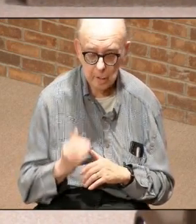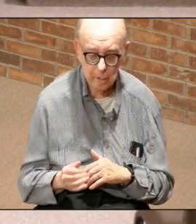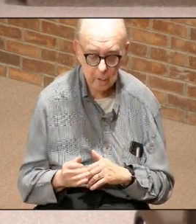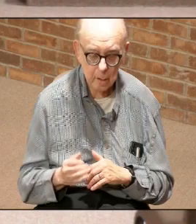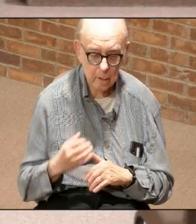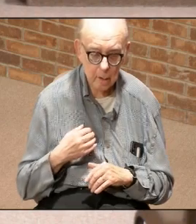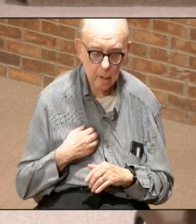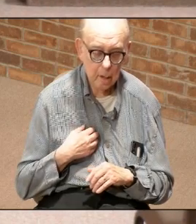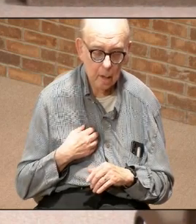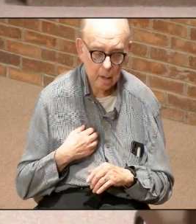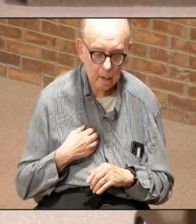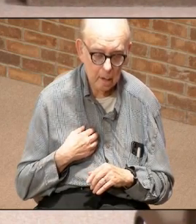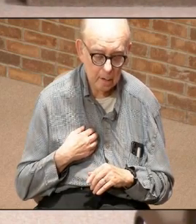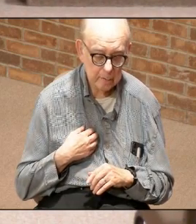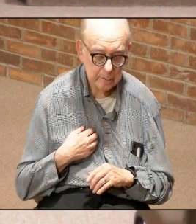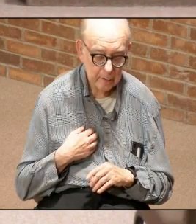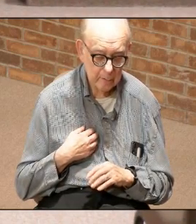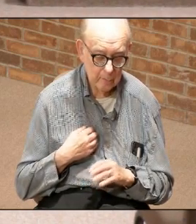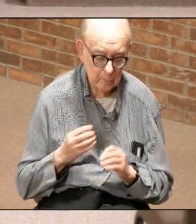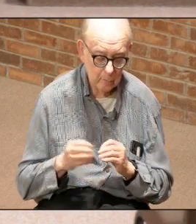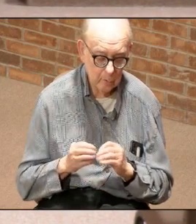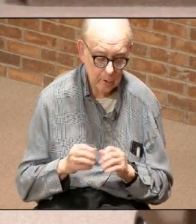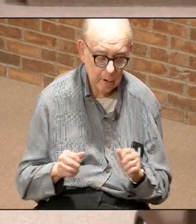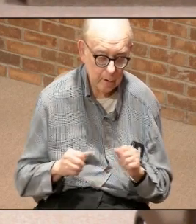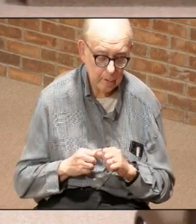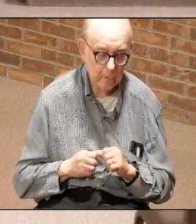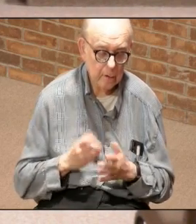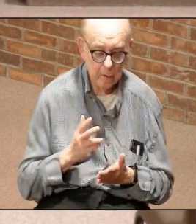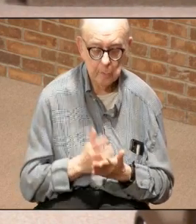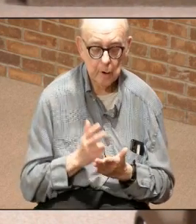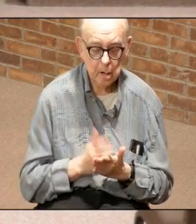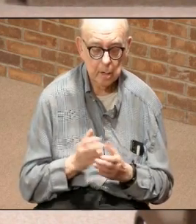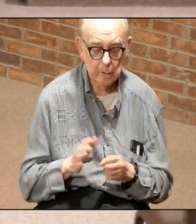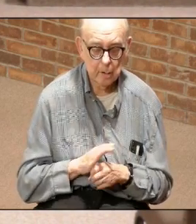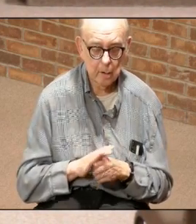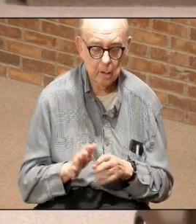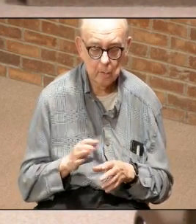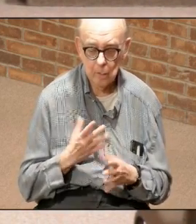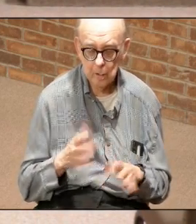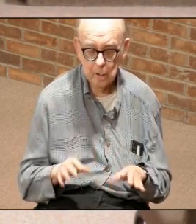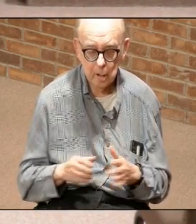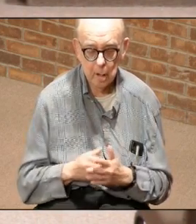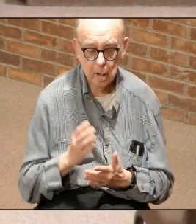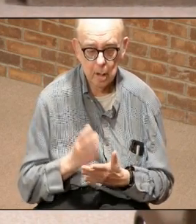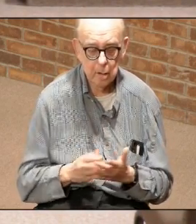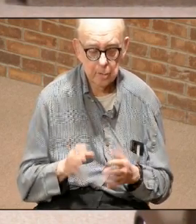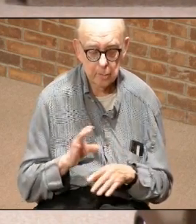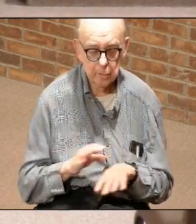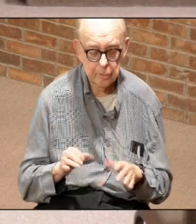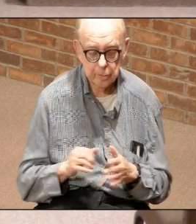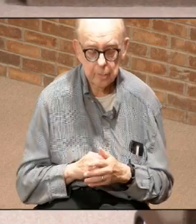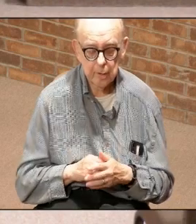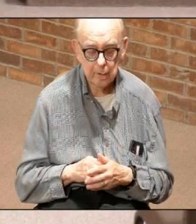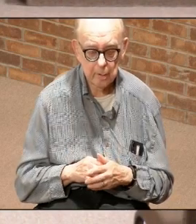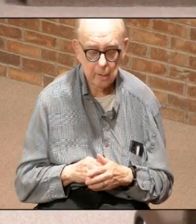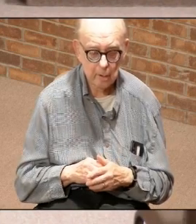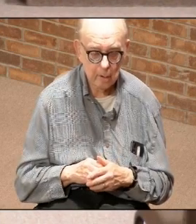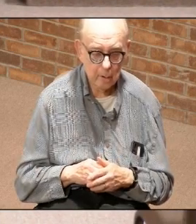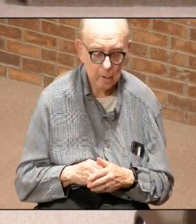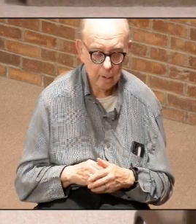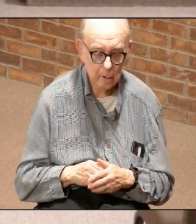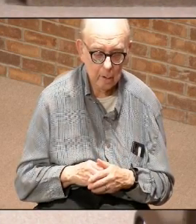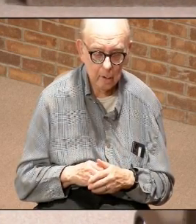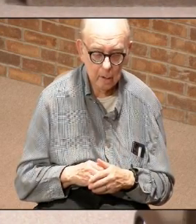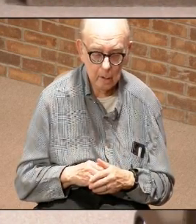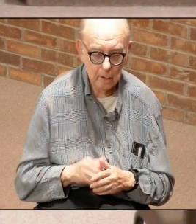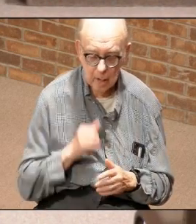we'd have to have overflow area because this parking lot would be filled. We could do that. And some churches do. Okay, I'm not saying they